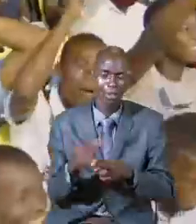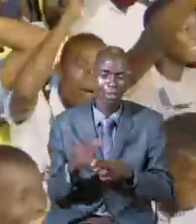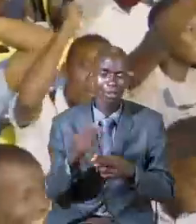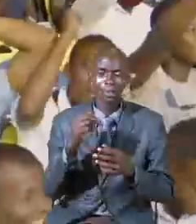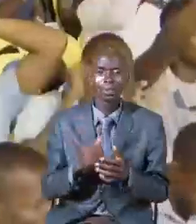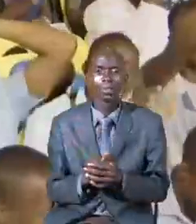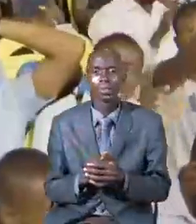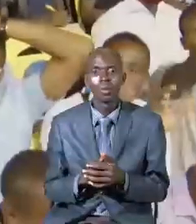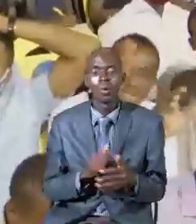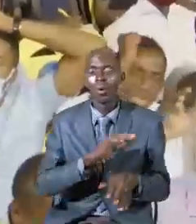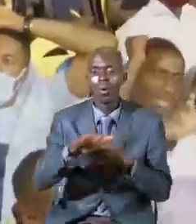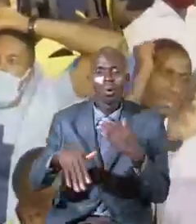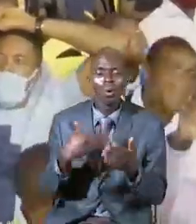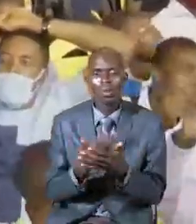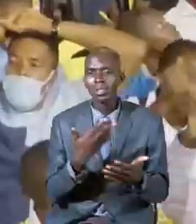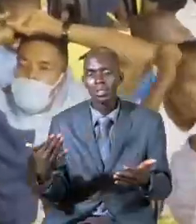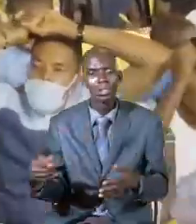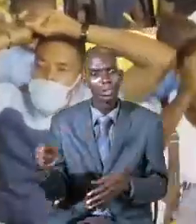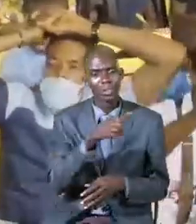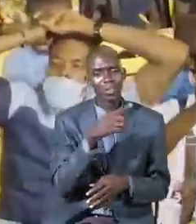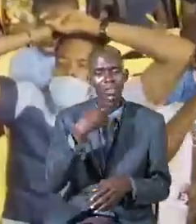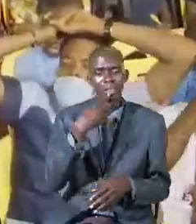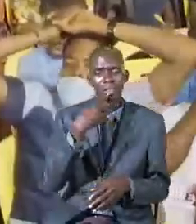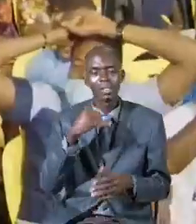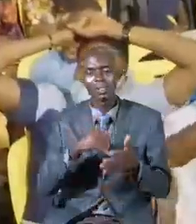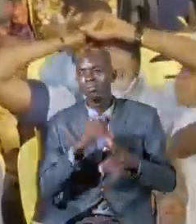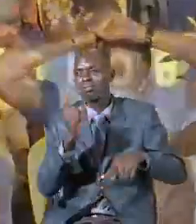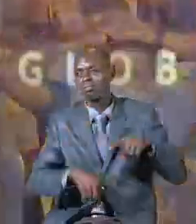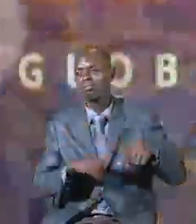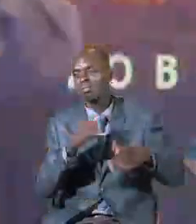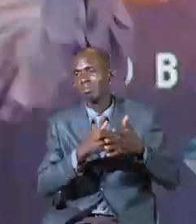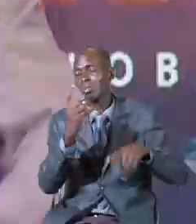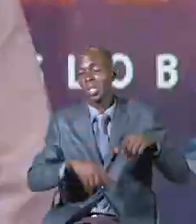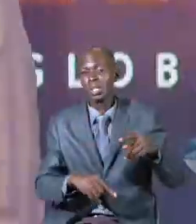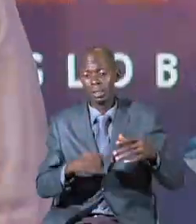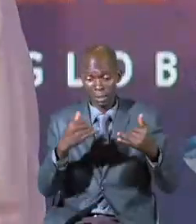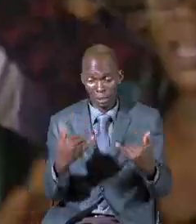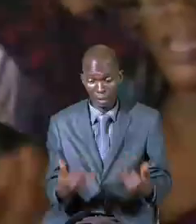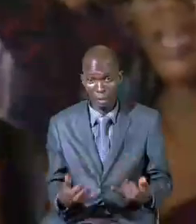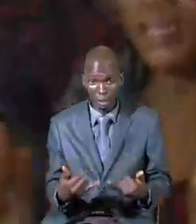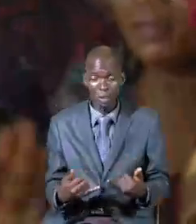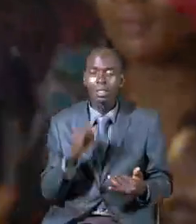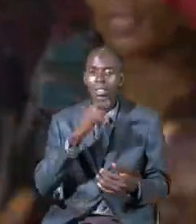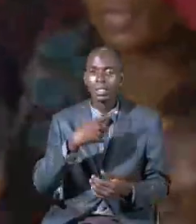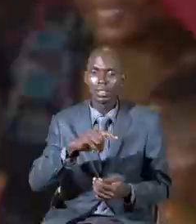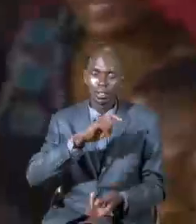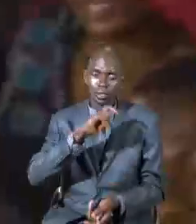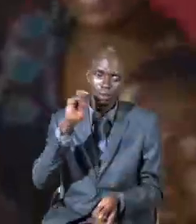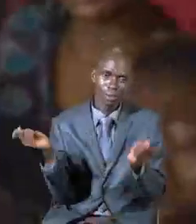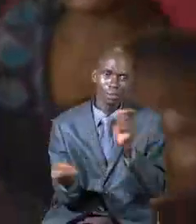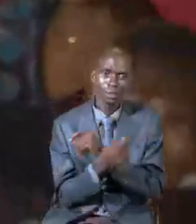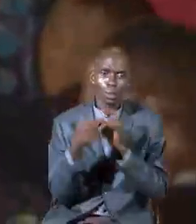All those things they said cannot be, today is the turning point in your life.